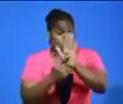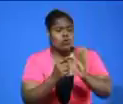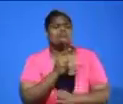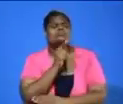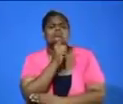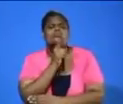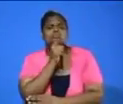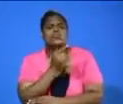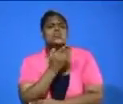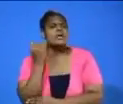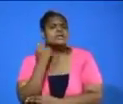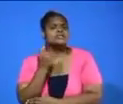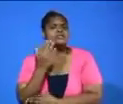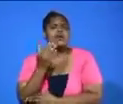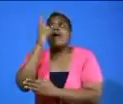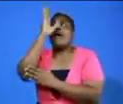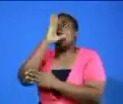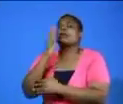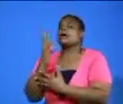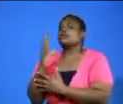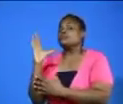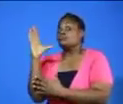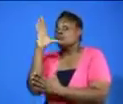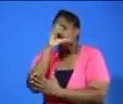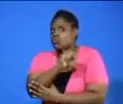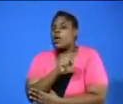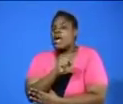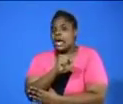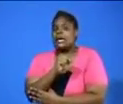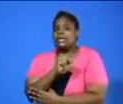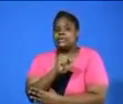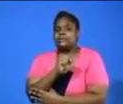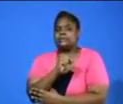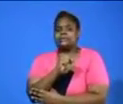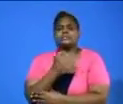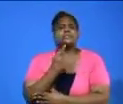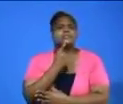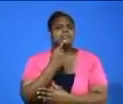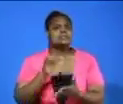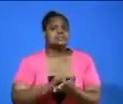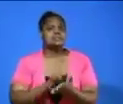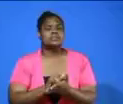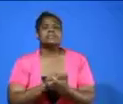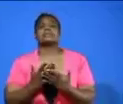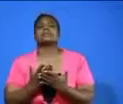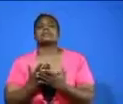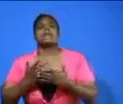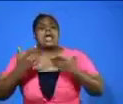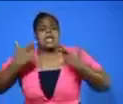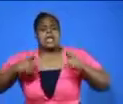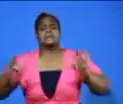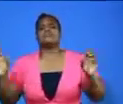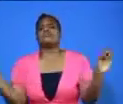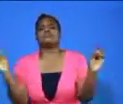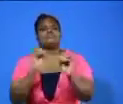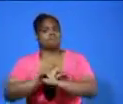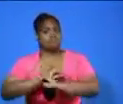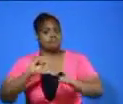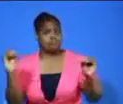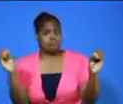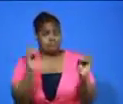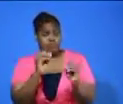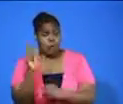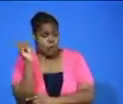Israel, God did something strange that day. He said, "Let not one of